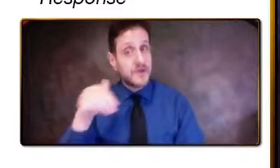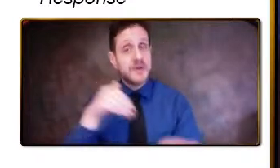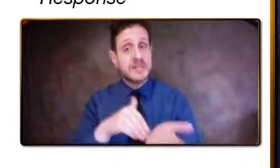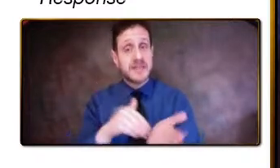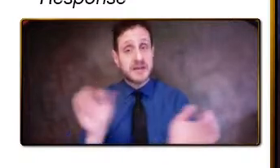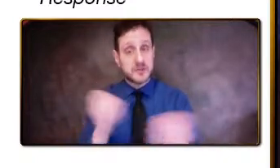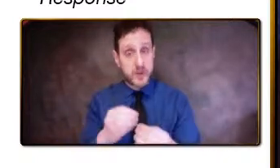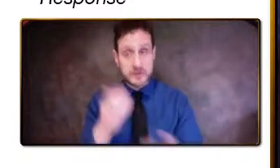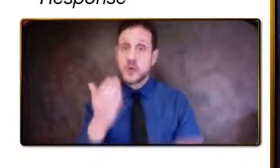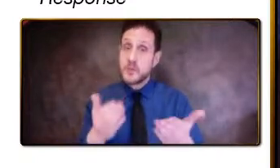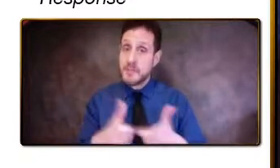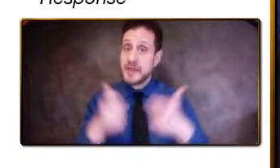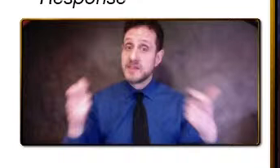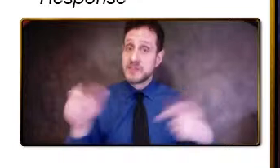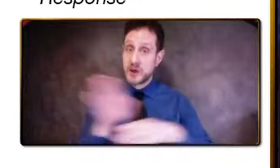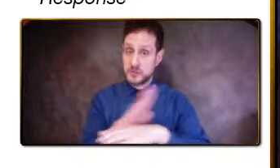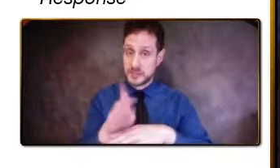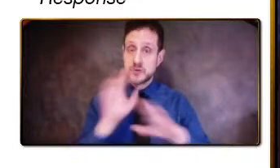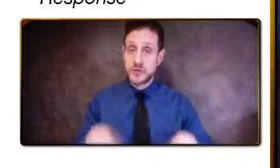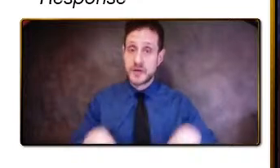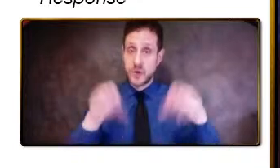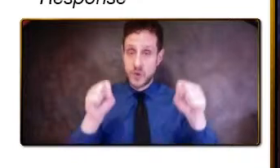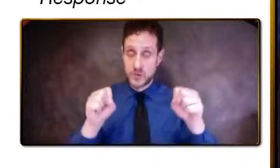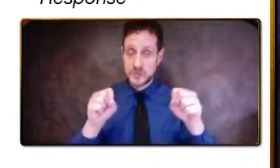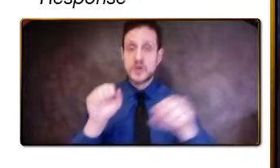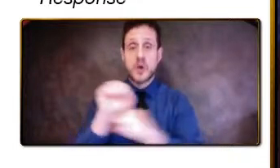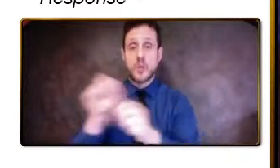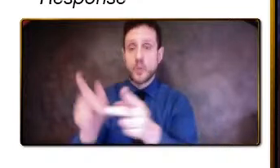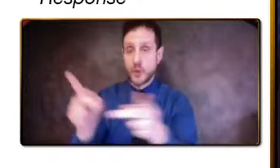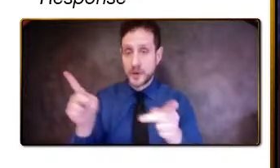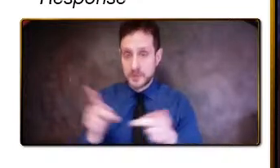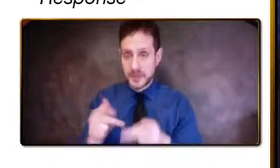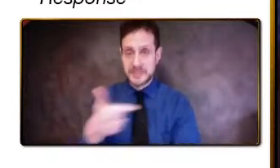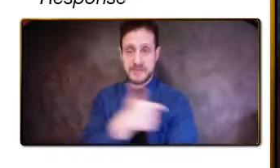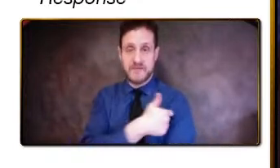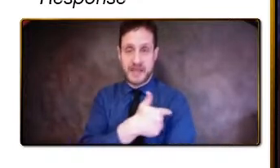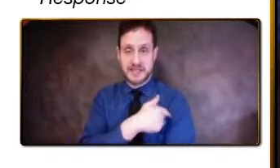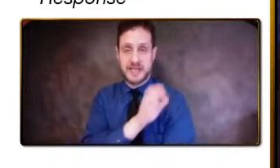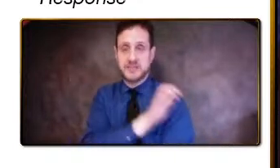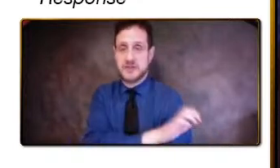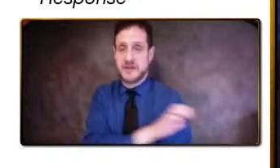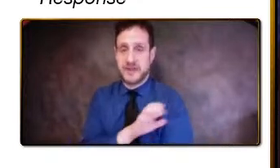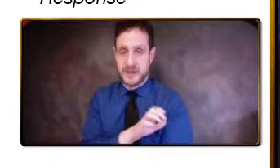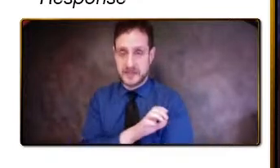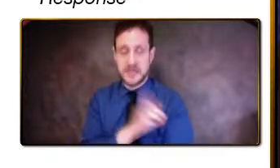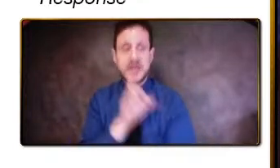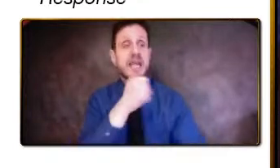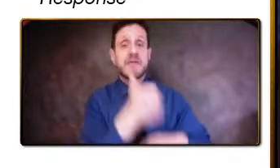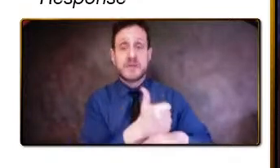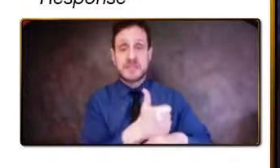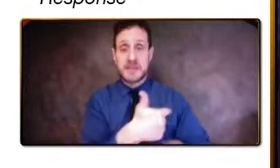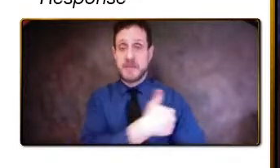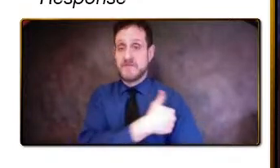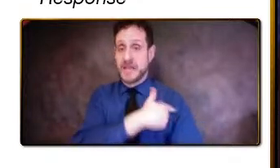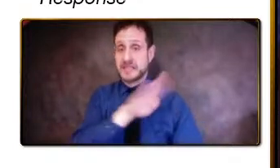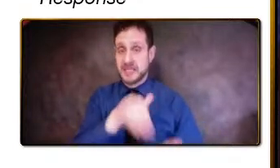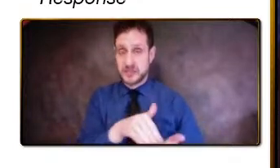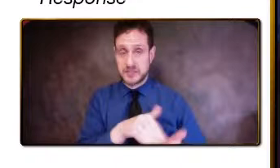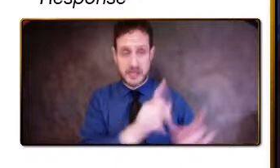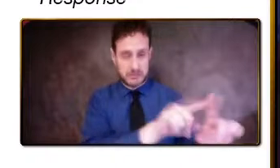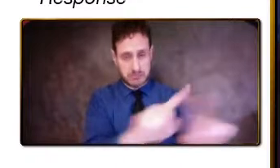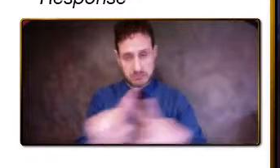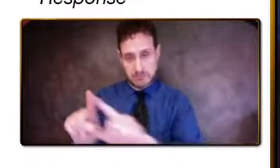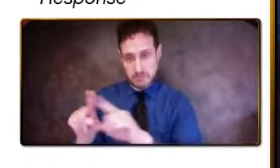their own workplace clinics. By implementing a wide variety of locations, some appointment-based and